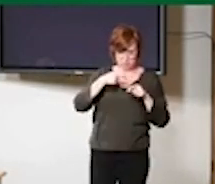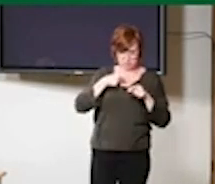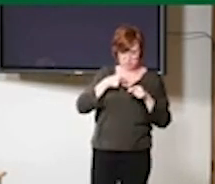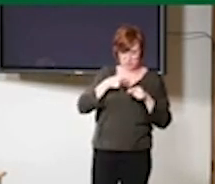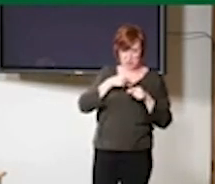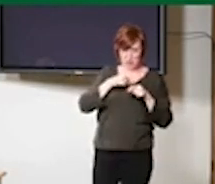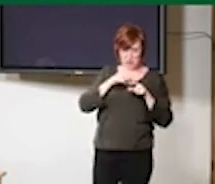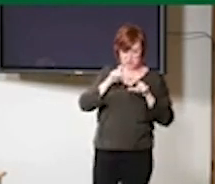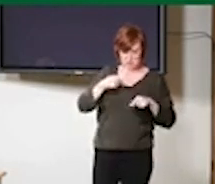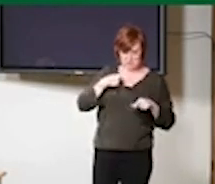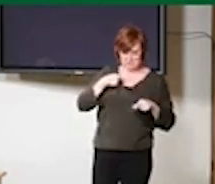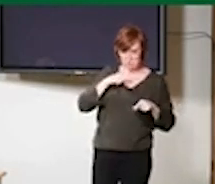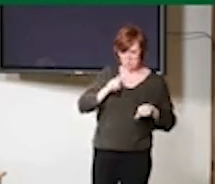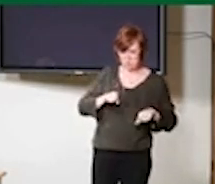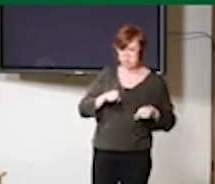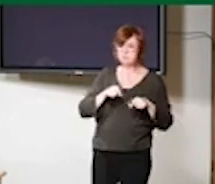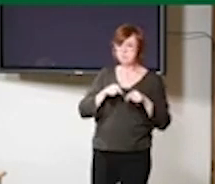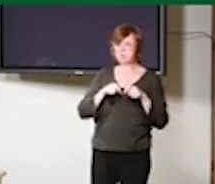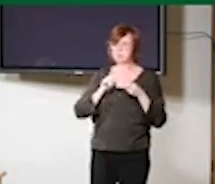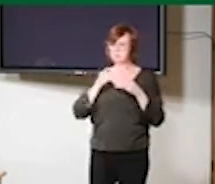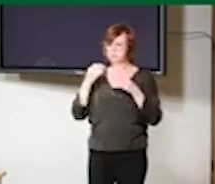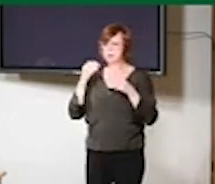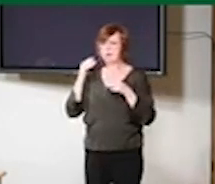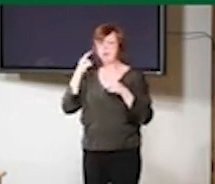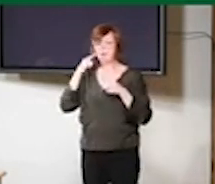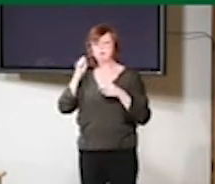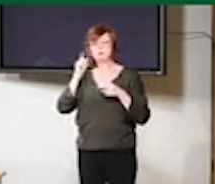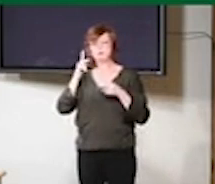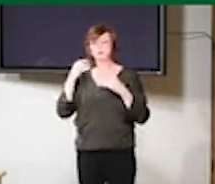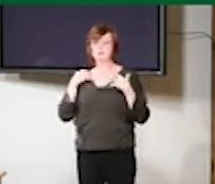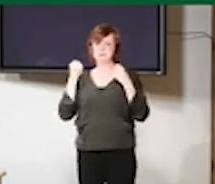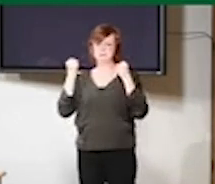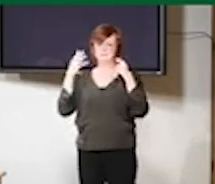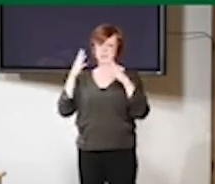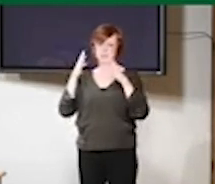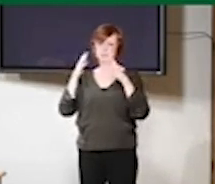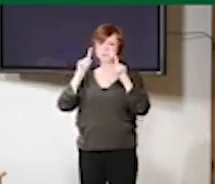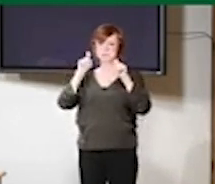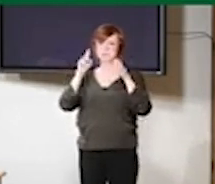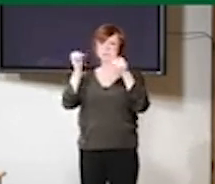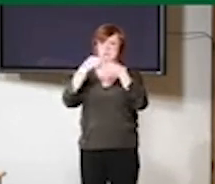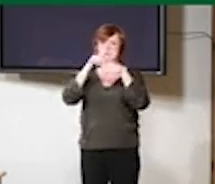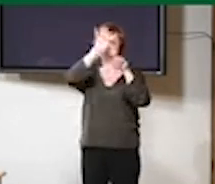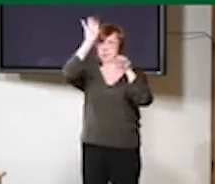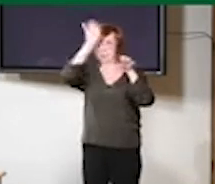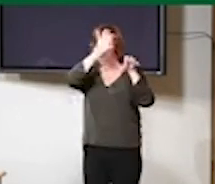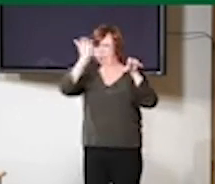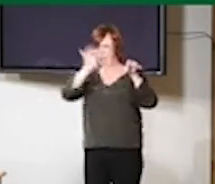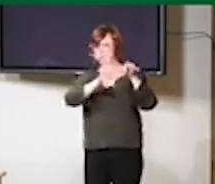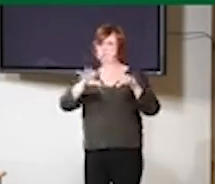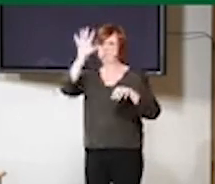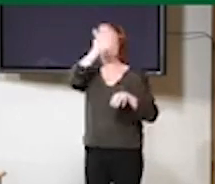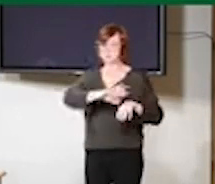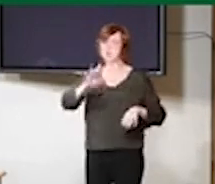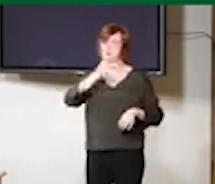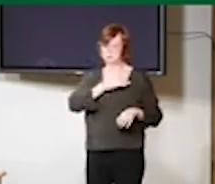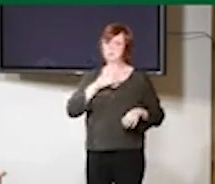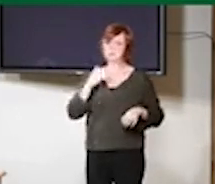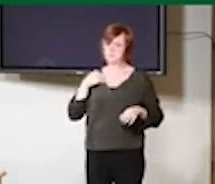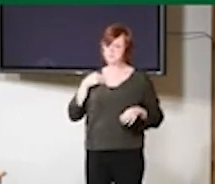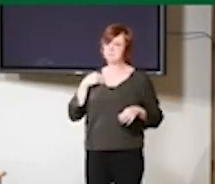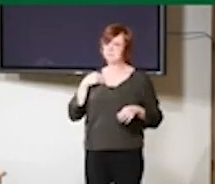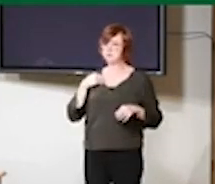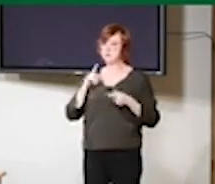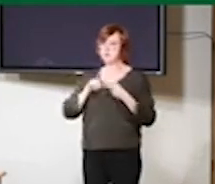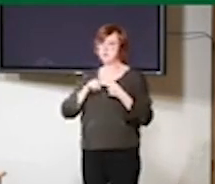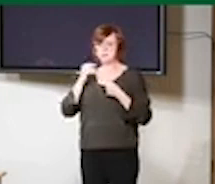been established throughout Saskatchewan. If you are a close contact of a case or you've traveled from overseas, you